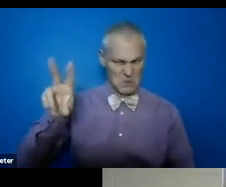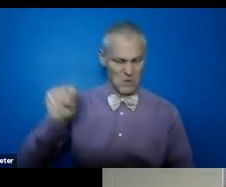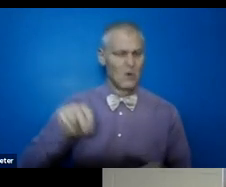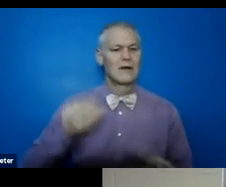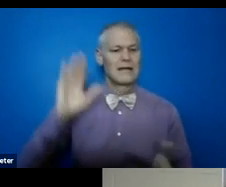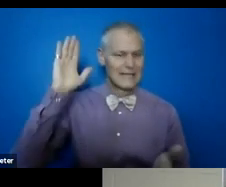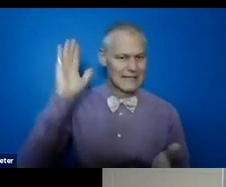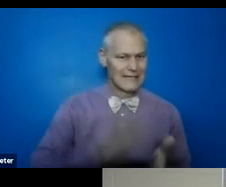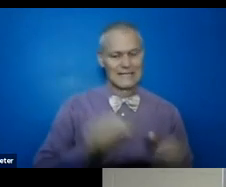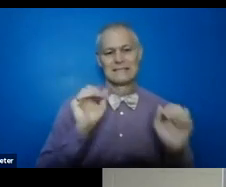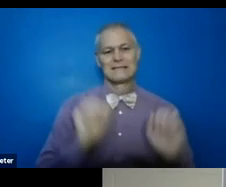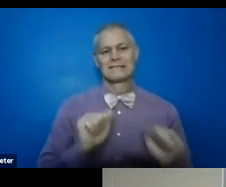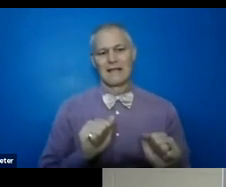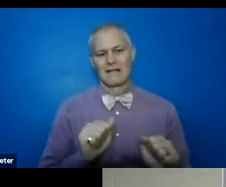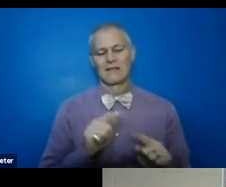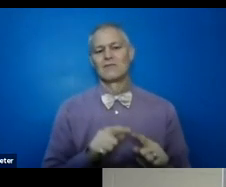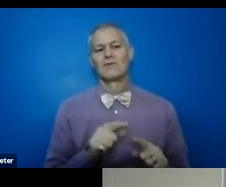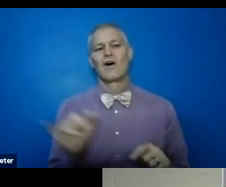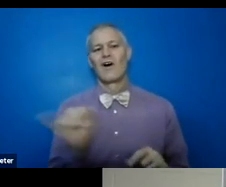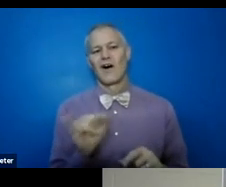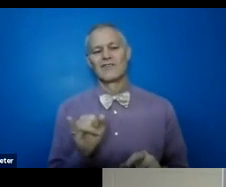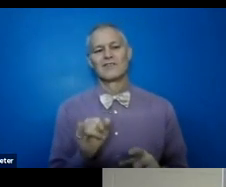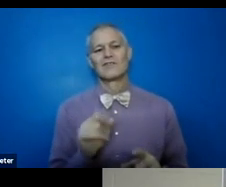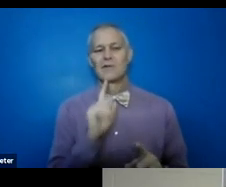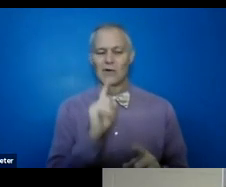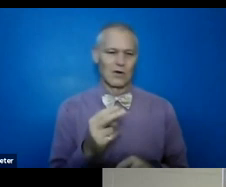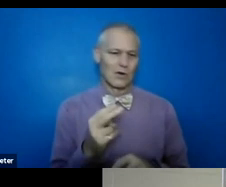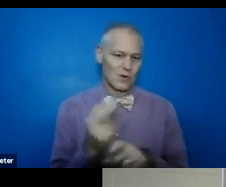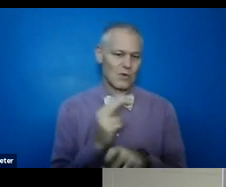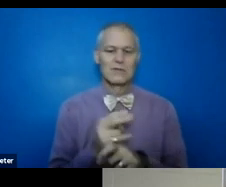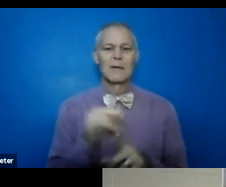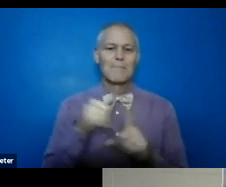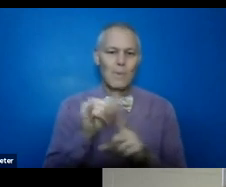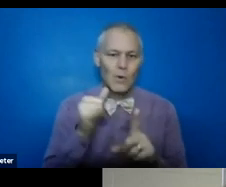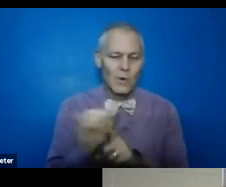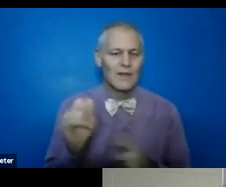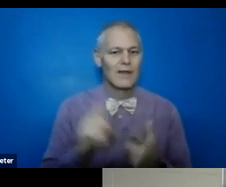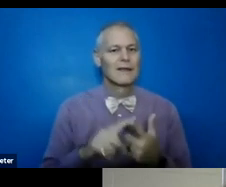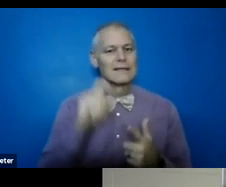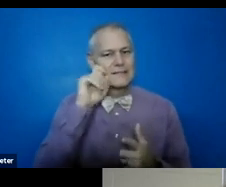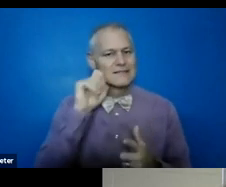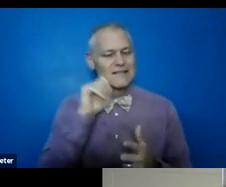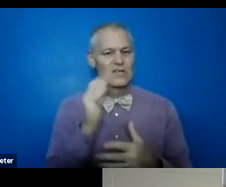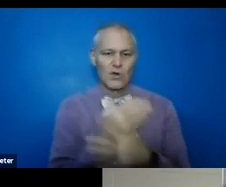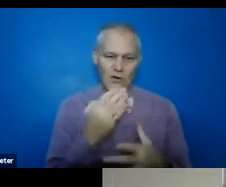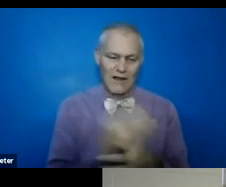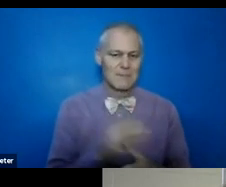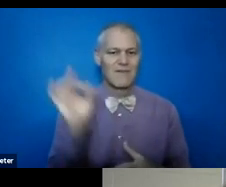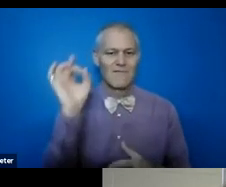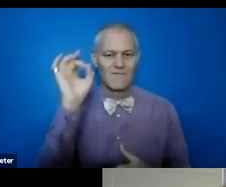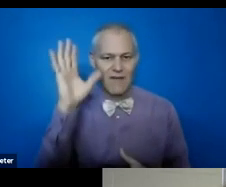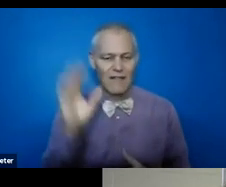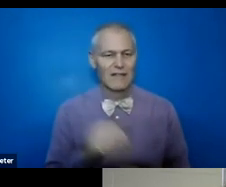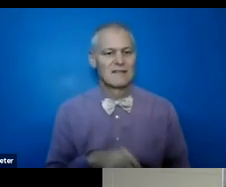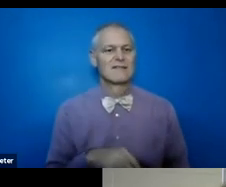likely to have also reported using bullying behaviors, using sexual harassment or sexual violence, using violence against a partner,